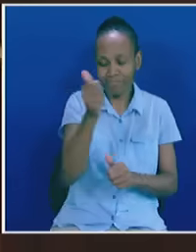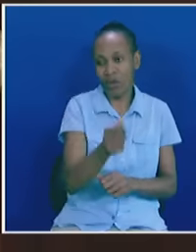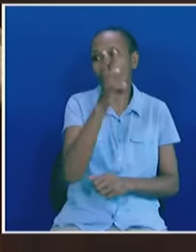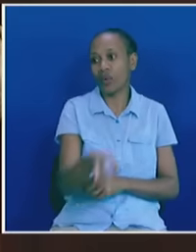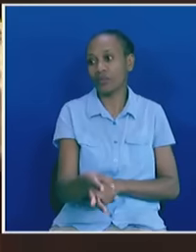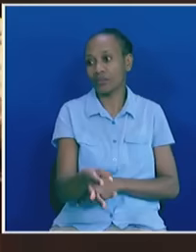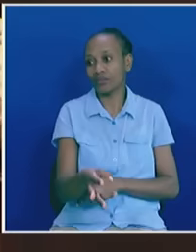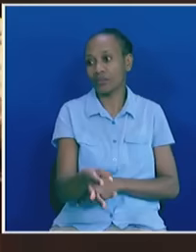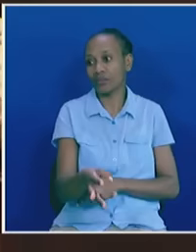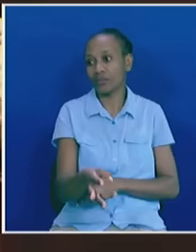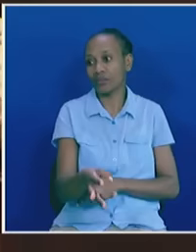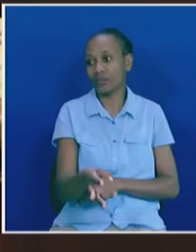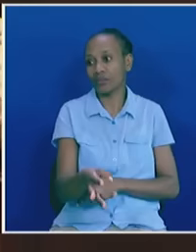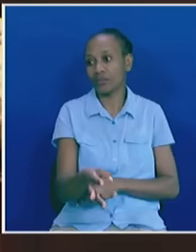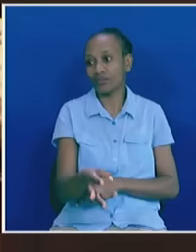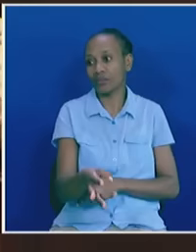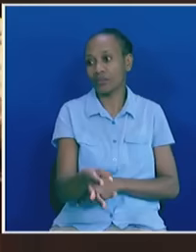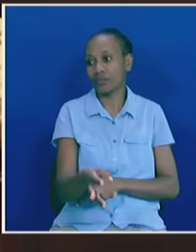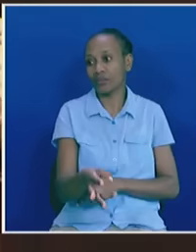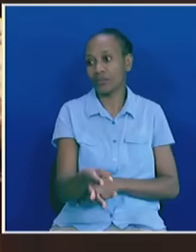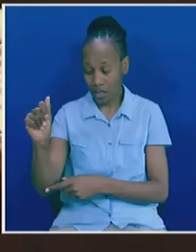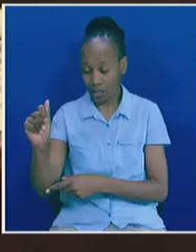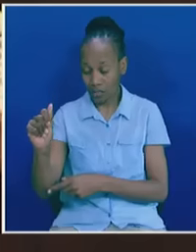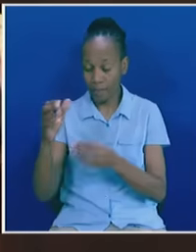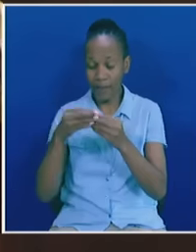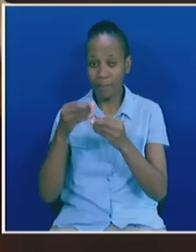Honorable member of DA, my colleague Smith,